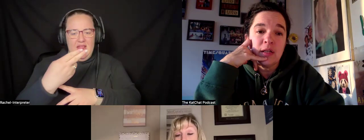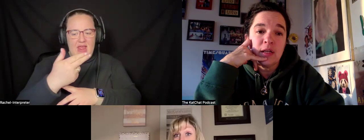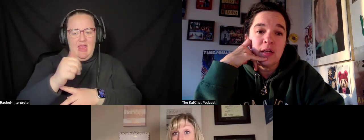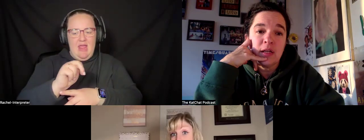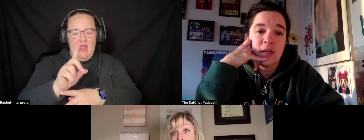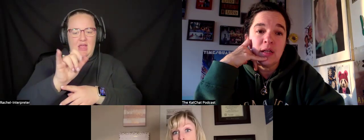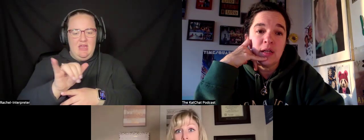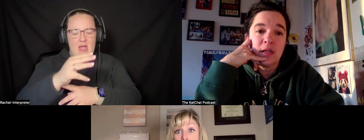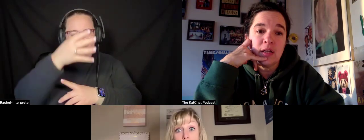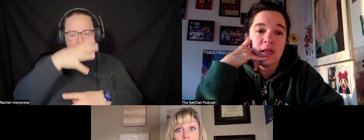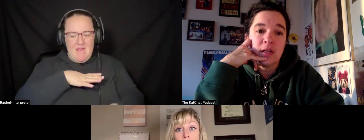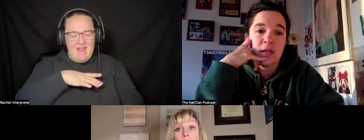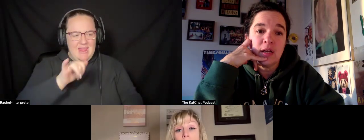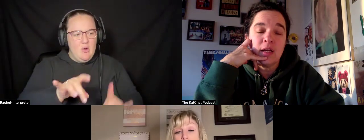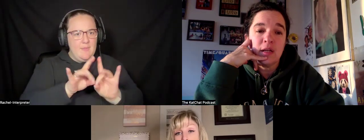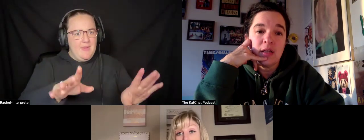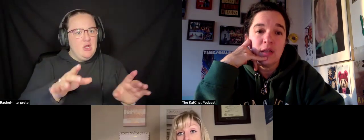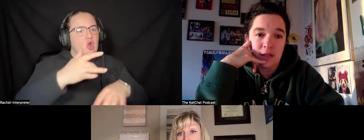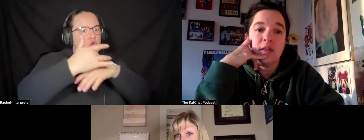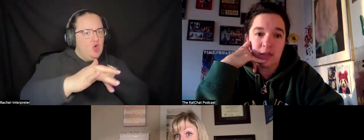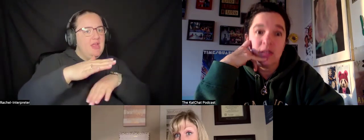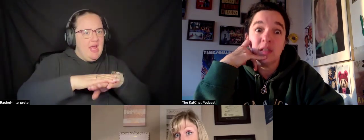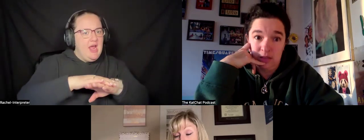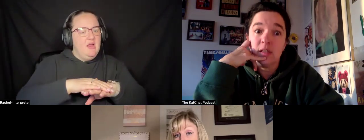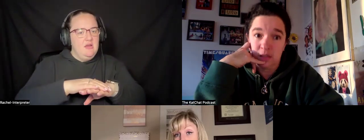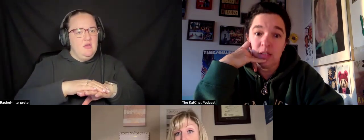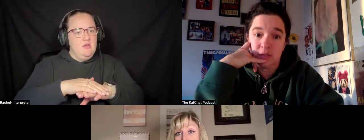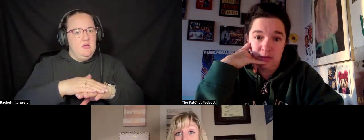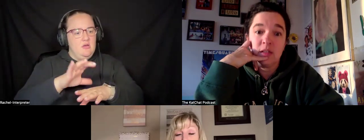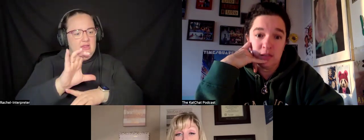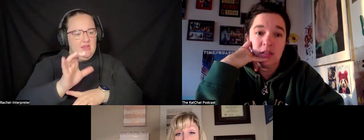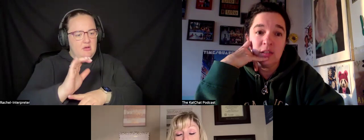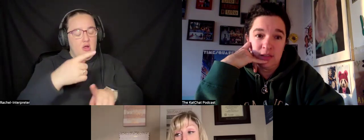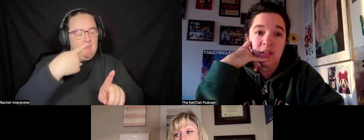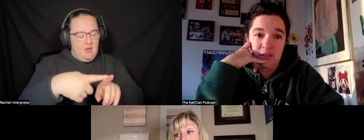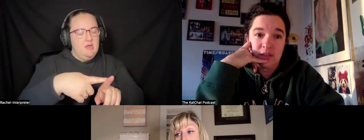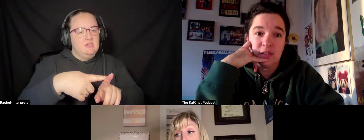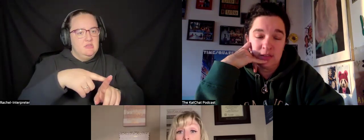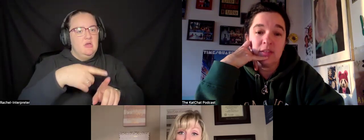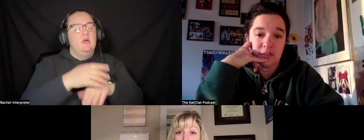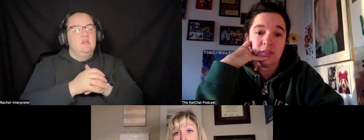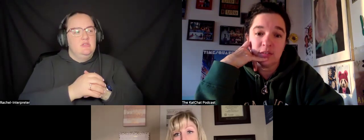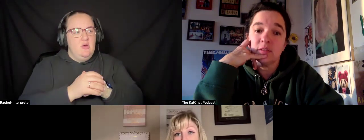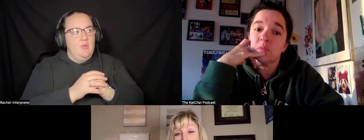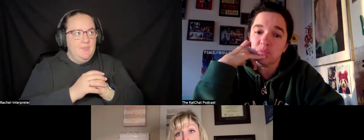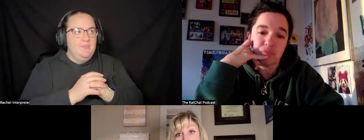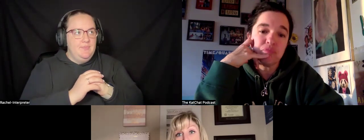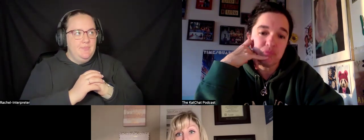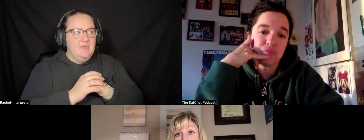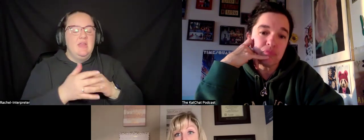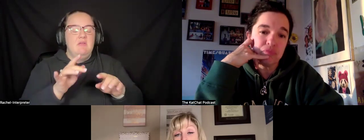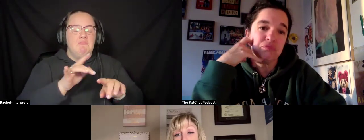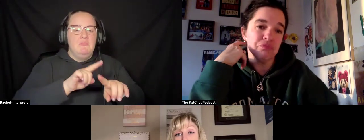she did, like that one premiered early on there, so you got to watch it if you were a Hallmark Plus person. So that little perks like that